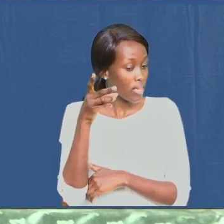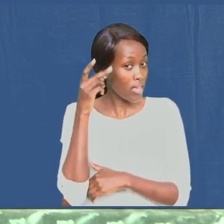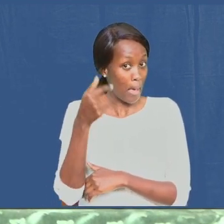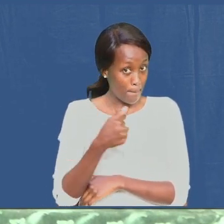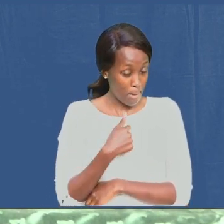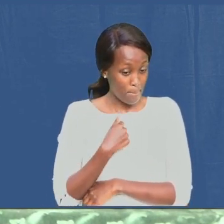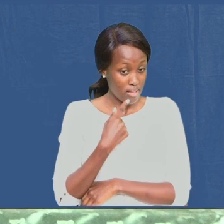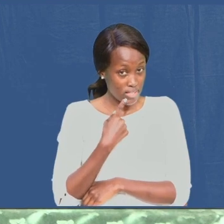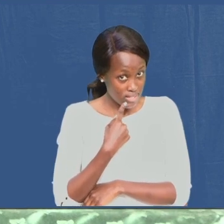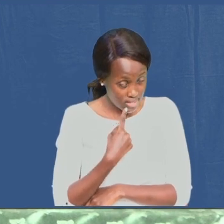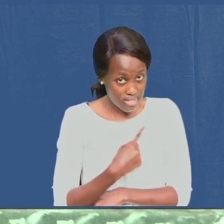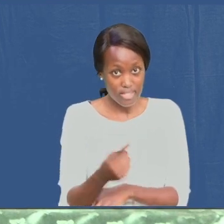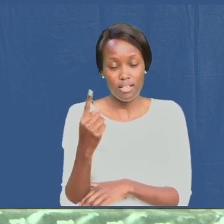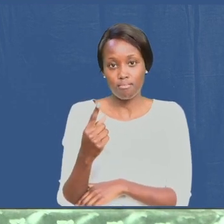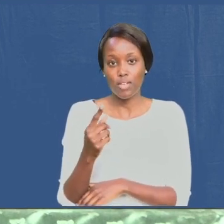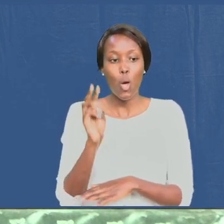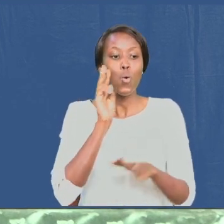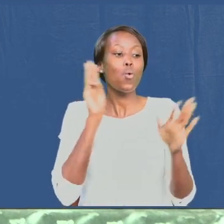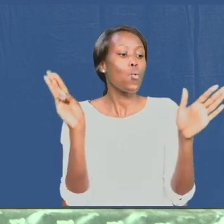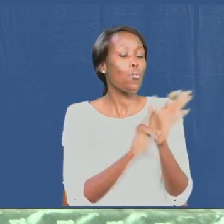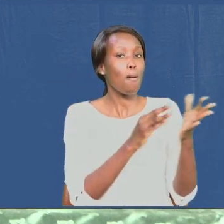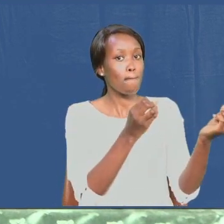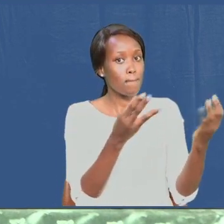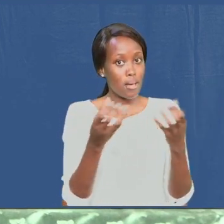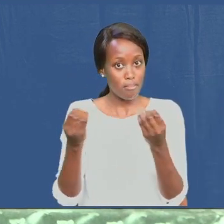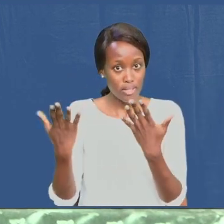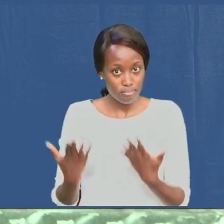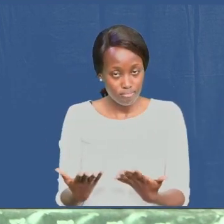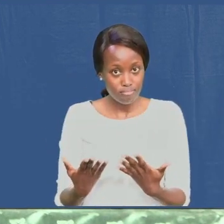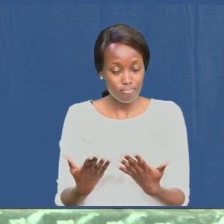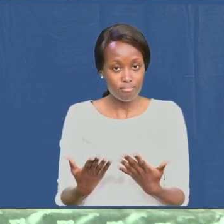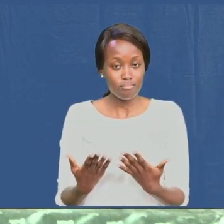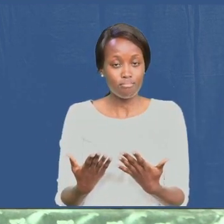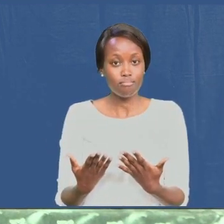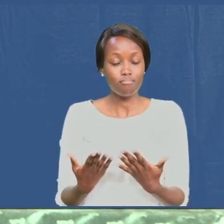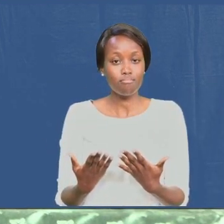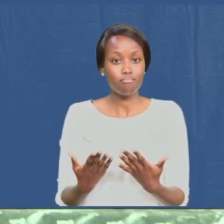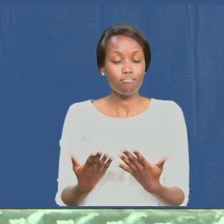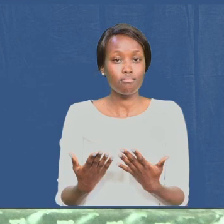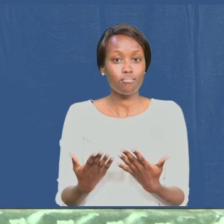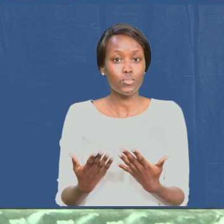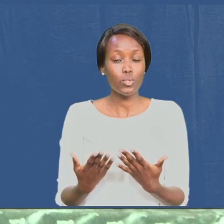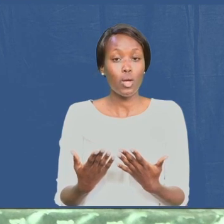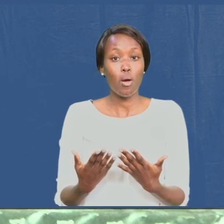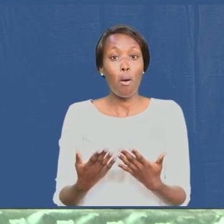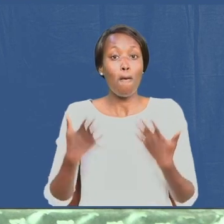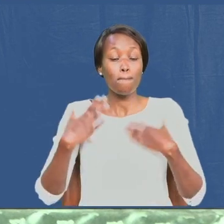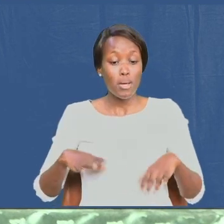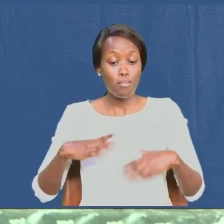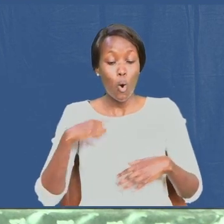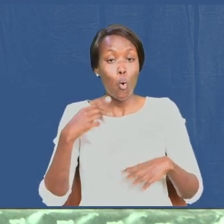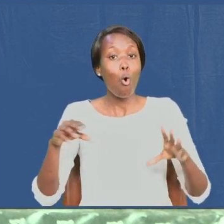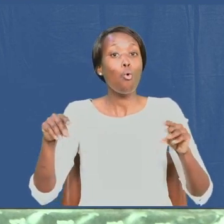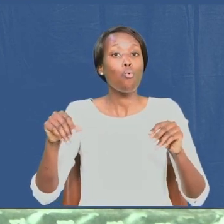presence of many witnesses, entrust it to reliable people who will also be